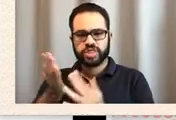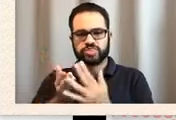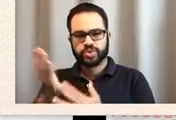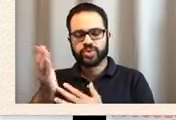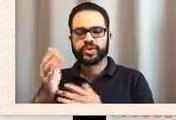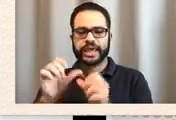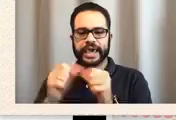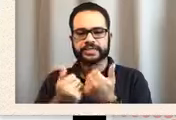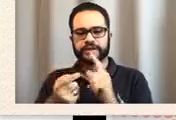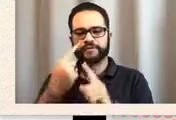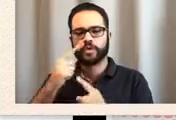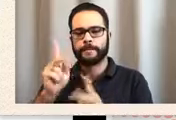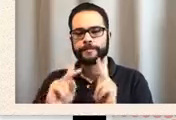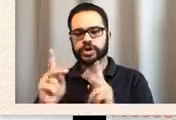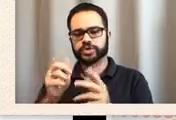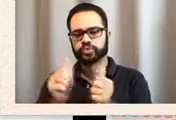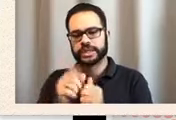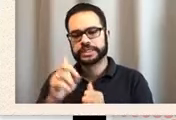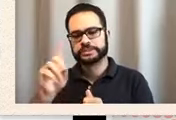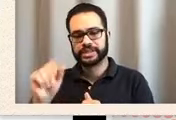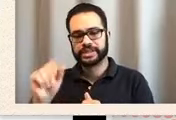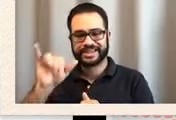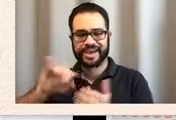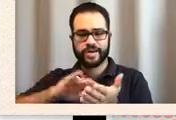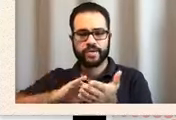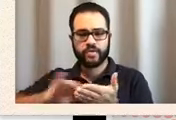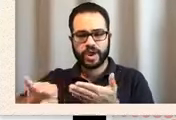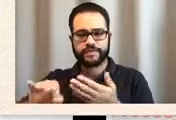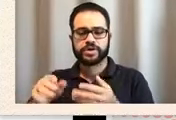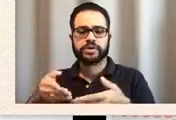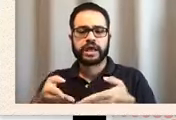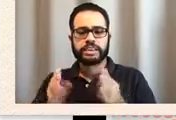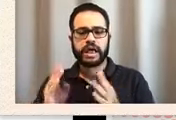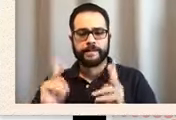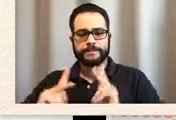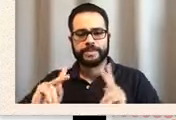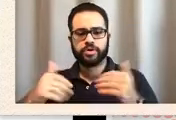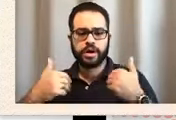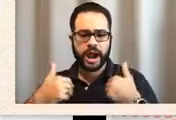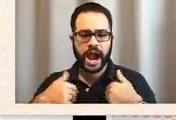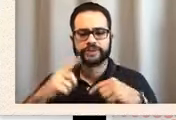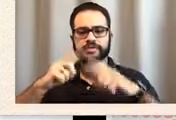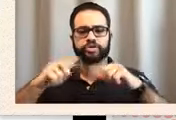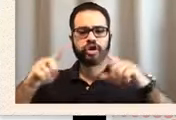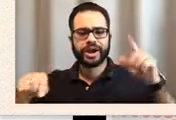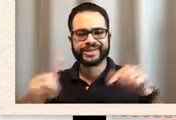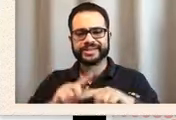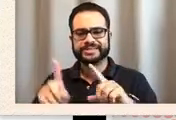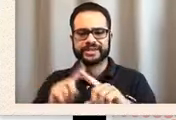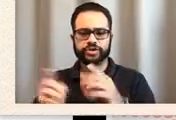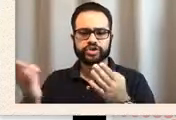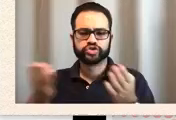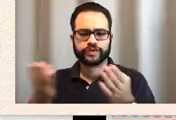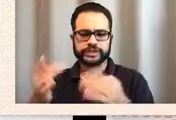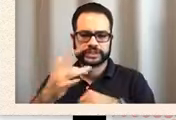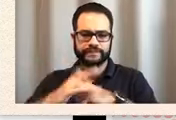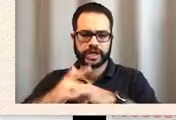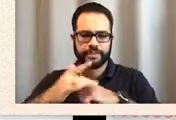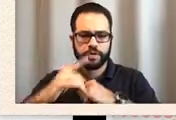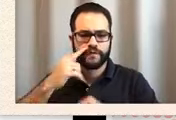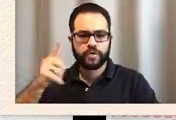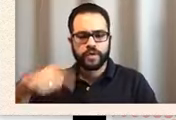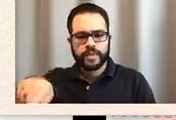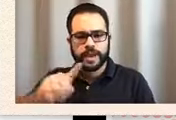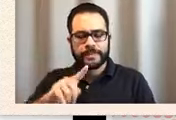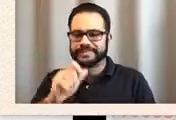disabilities. This waiver allows people to basically have a variety of services available to them that is not